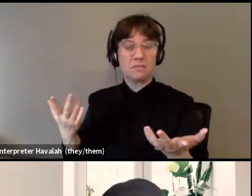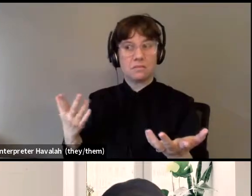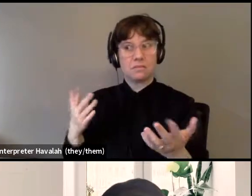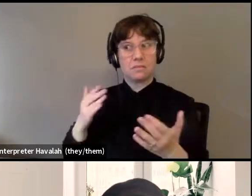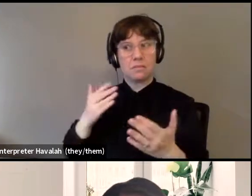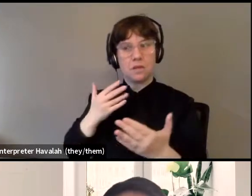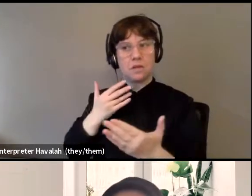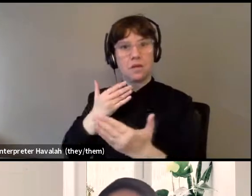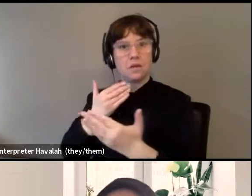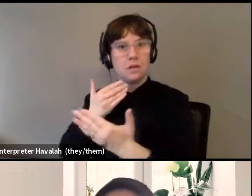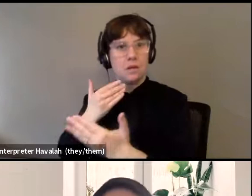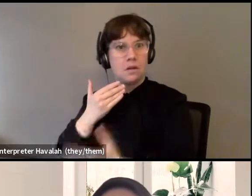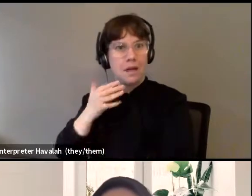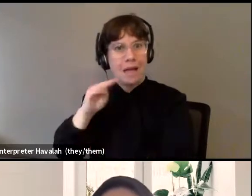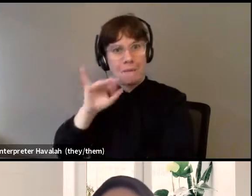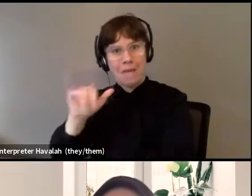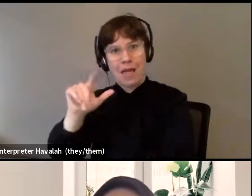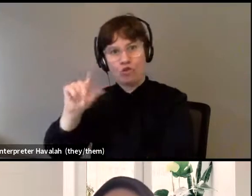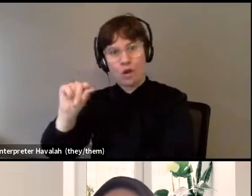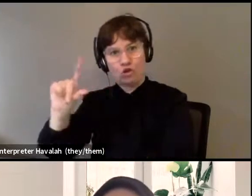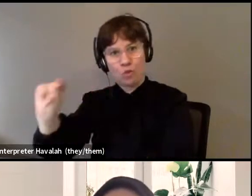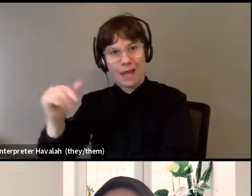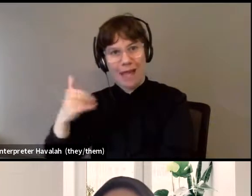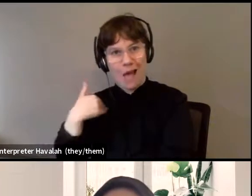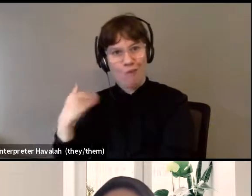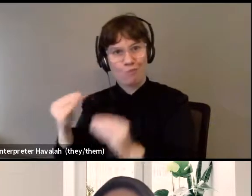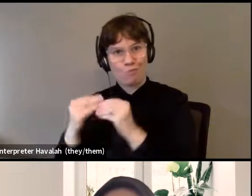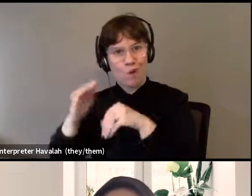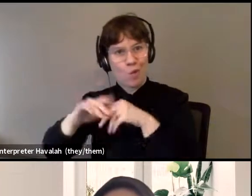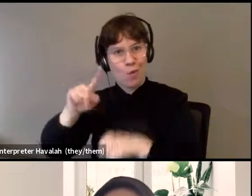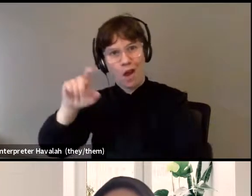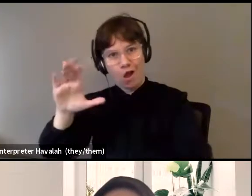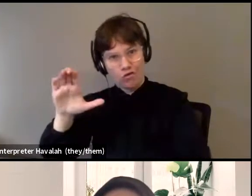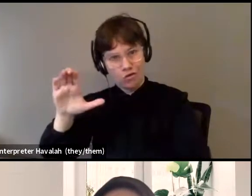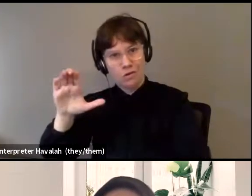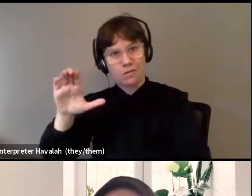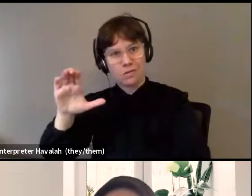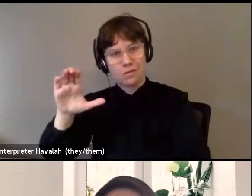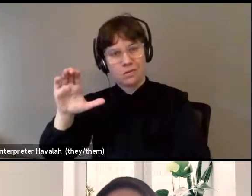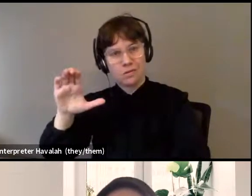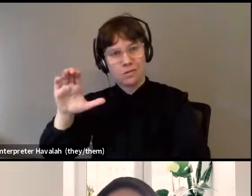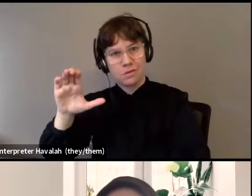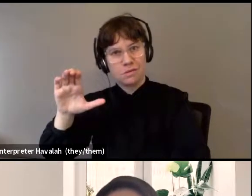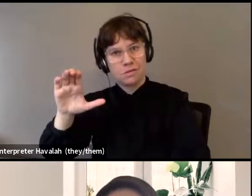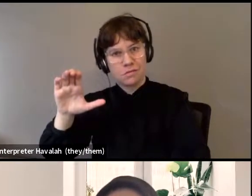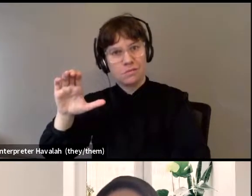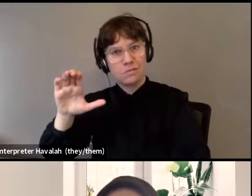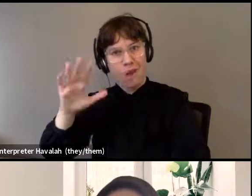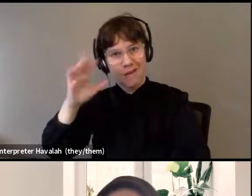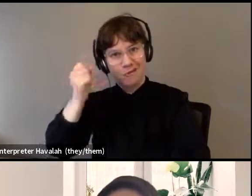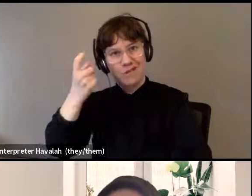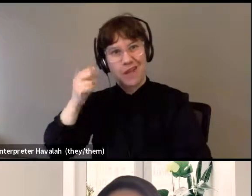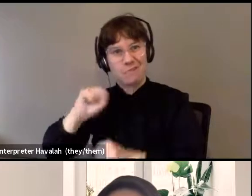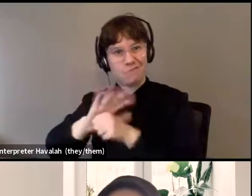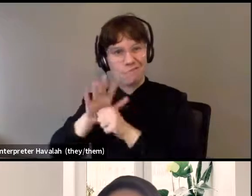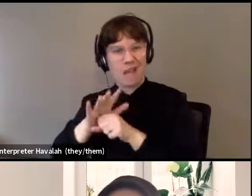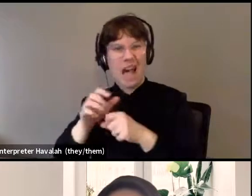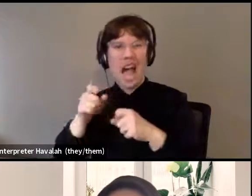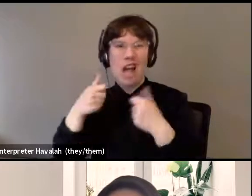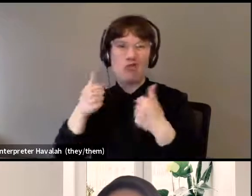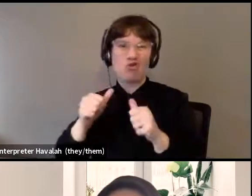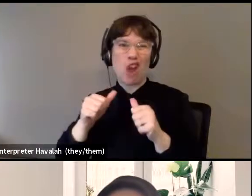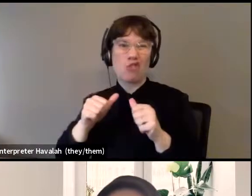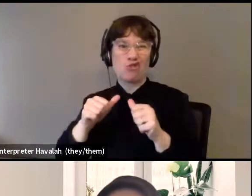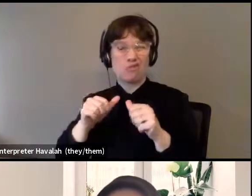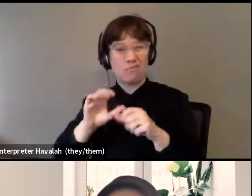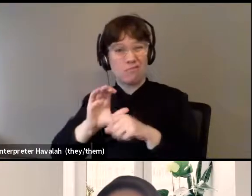by May of 2020, we were up to over 100 subscribers because of the pandemic. So I tried to push the delivery business